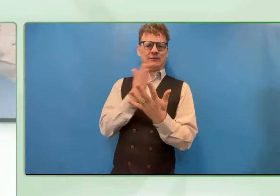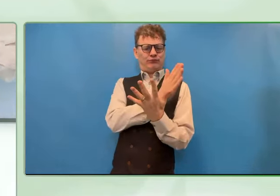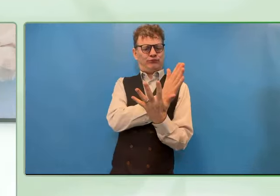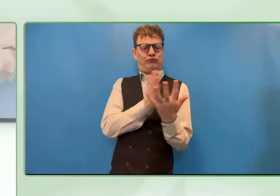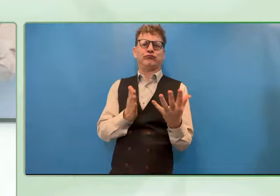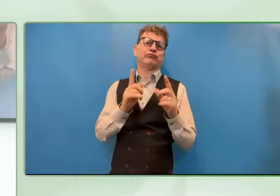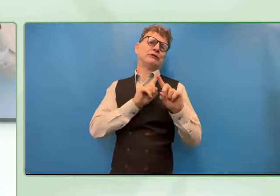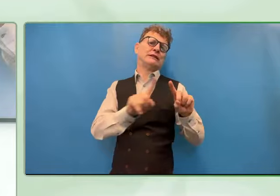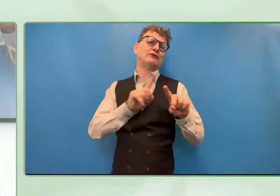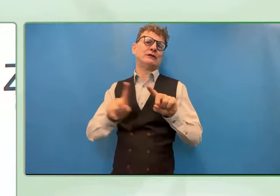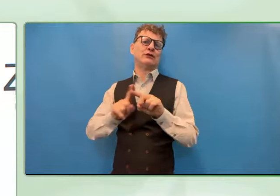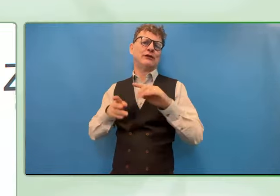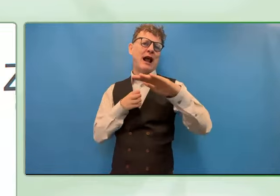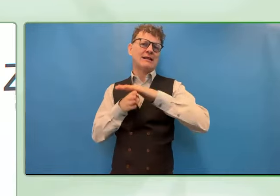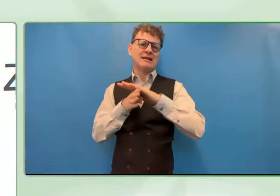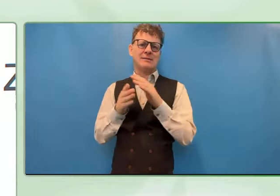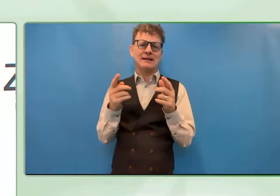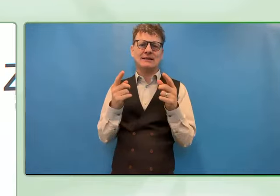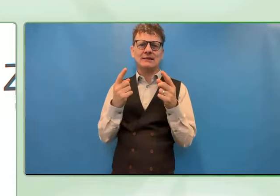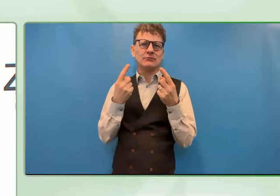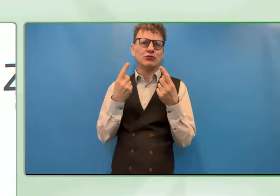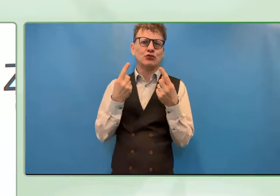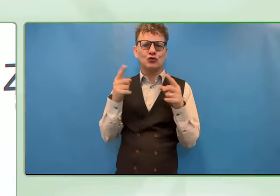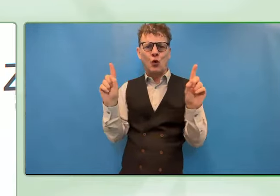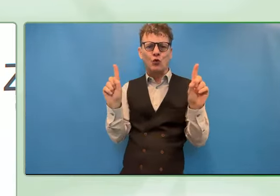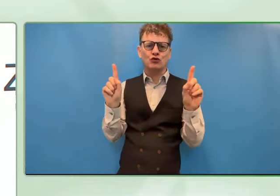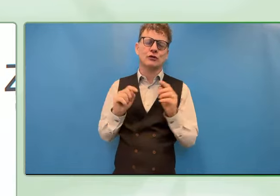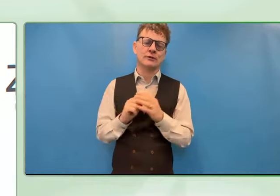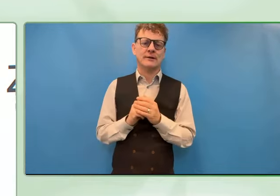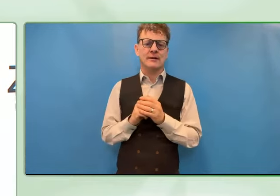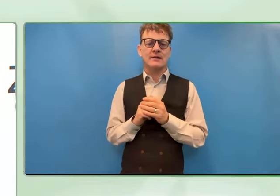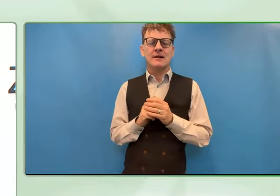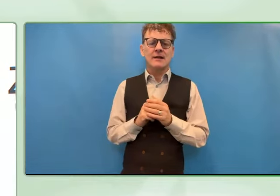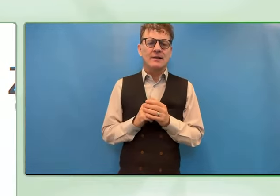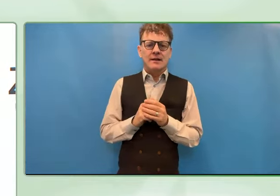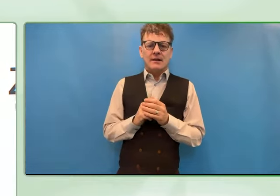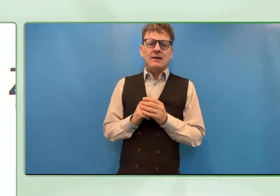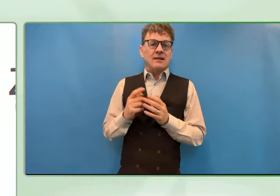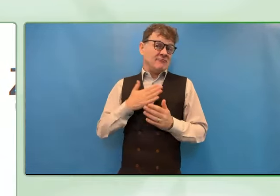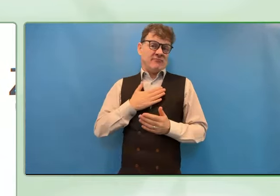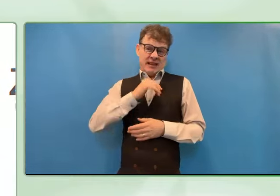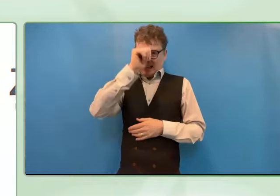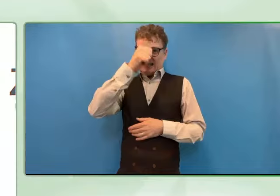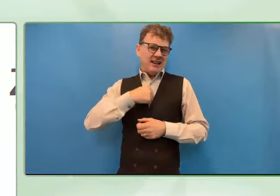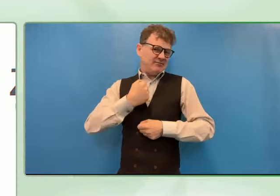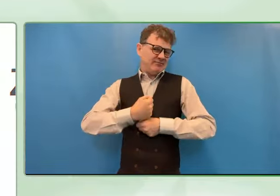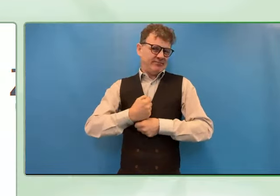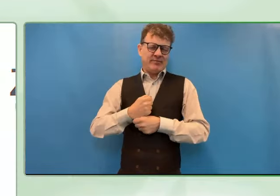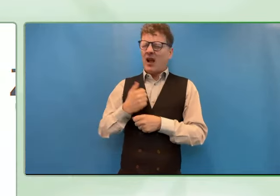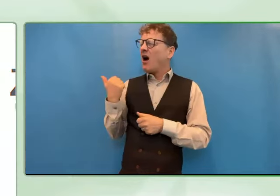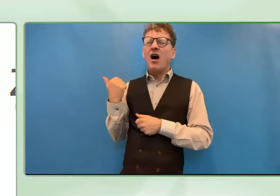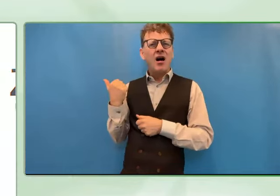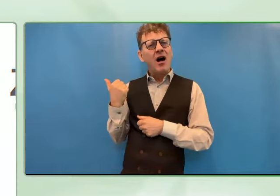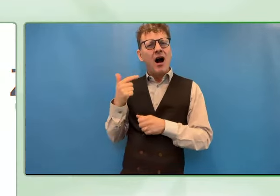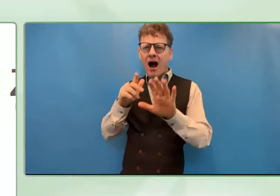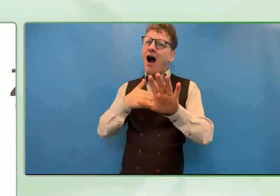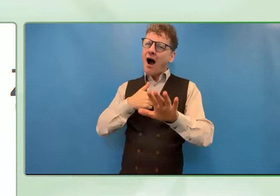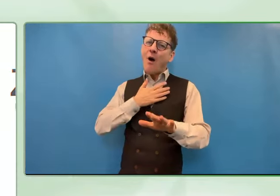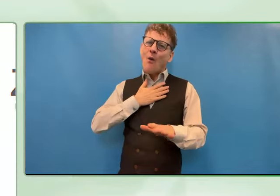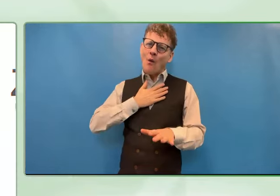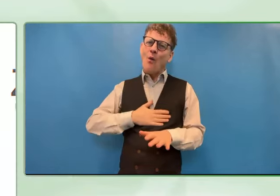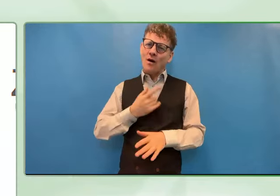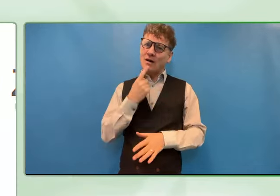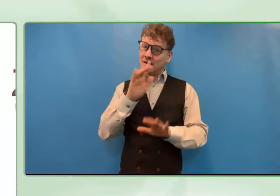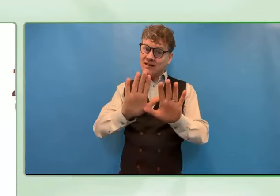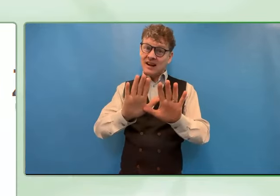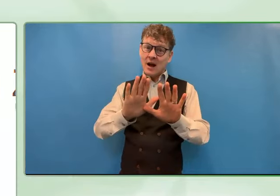So that's what we're doing in India. Pratik, I absolutely love this because I want to reiterate what he just said there. You know, policy is super